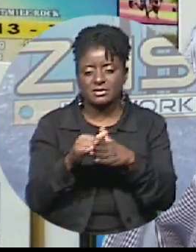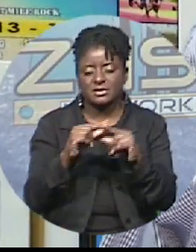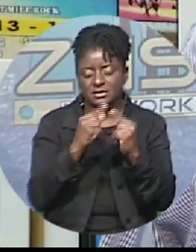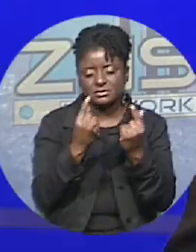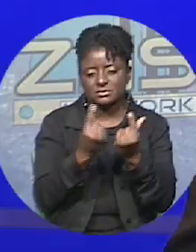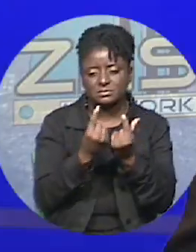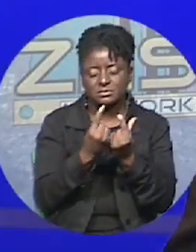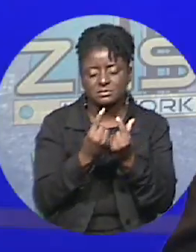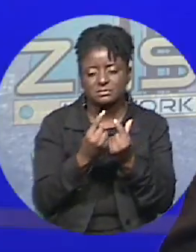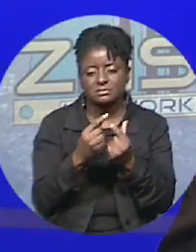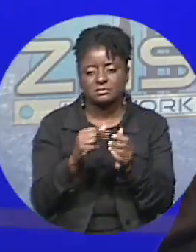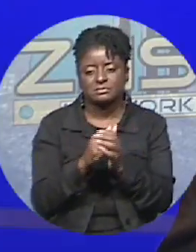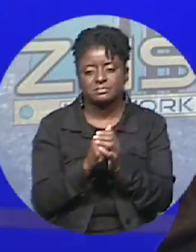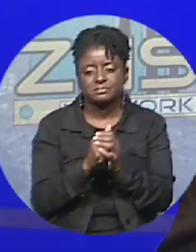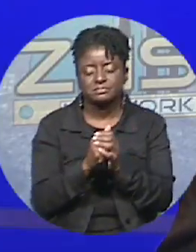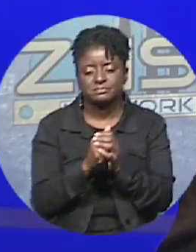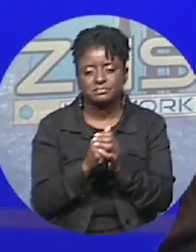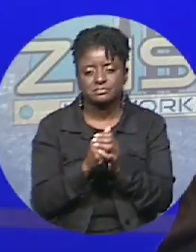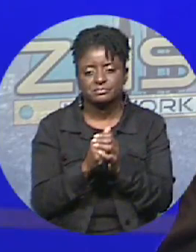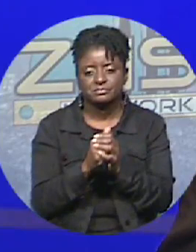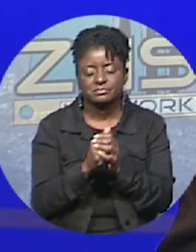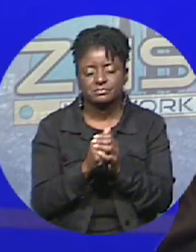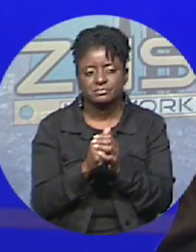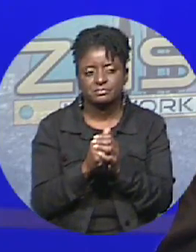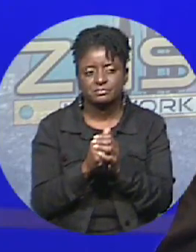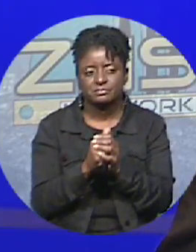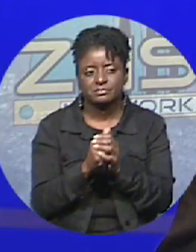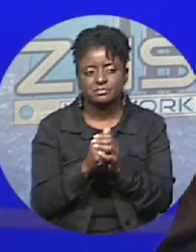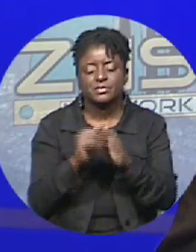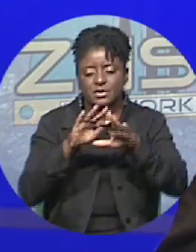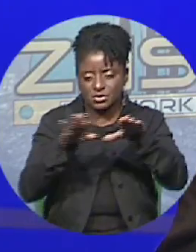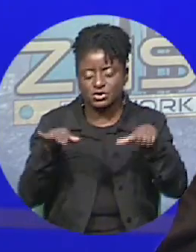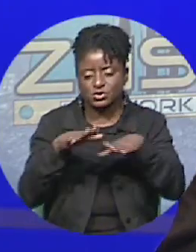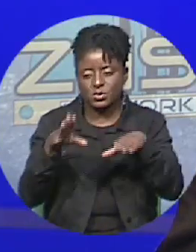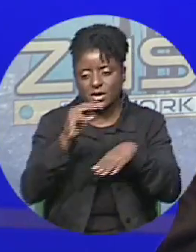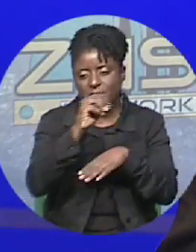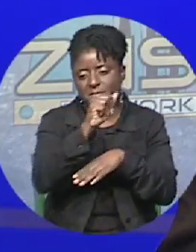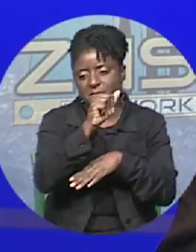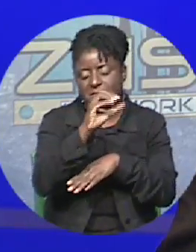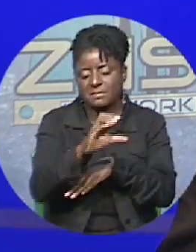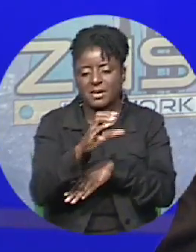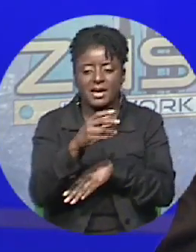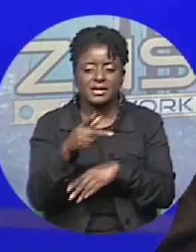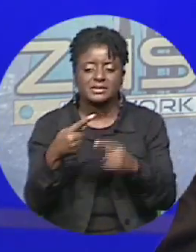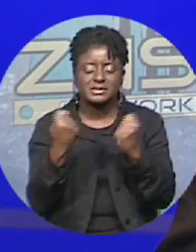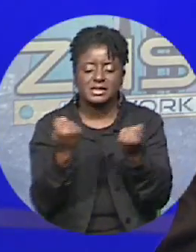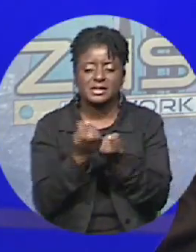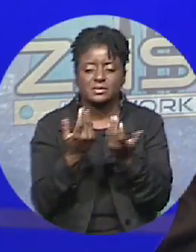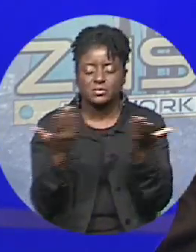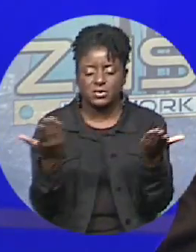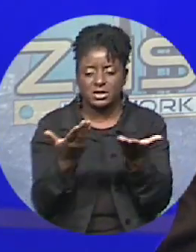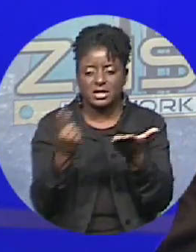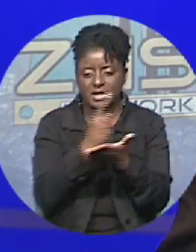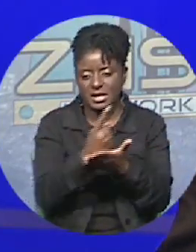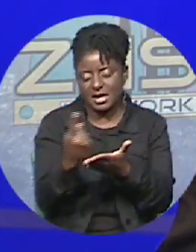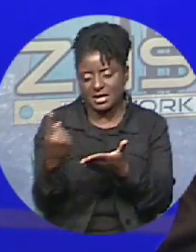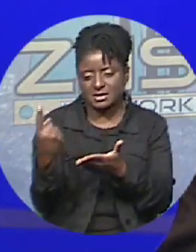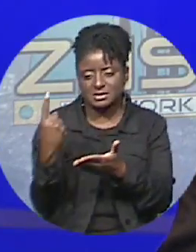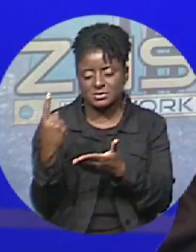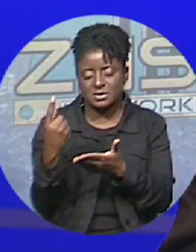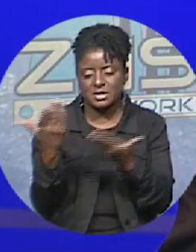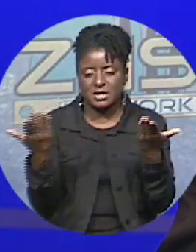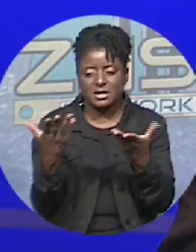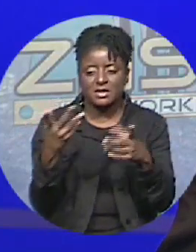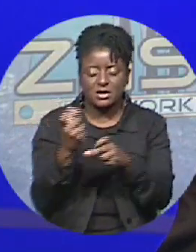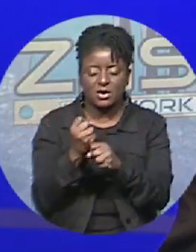and family. Members of the prestigious swim MAC team were in town last week. While here, they got in some training, put